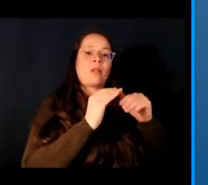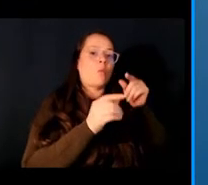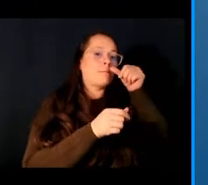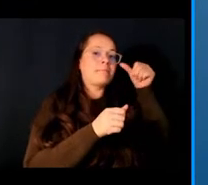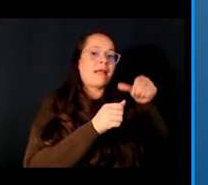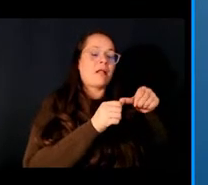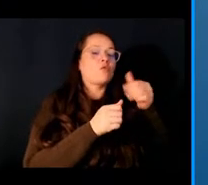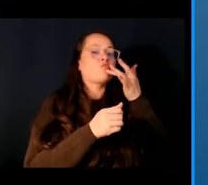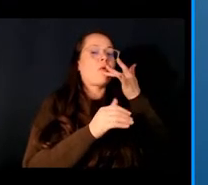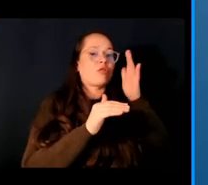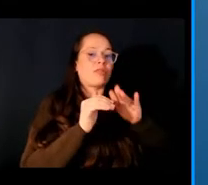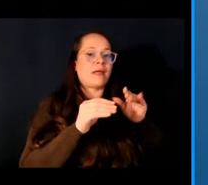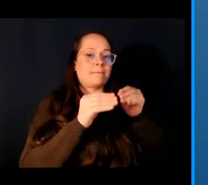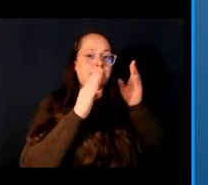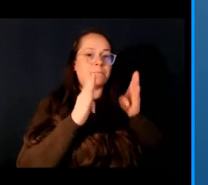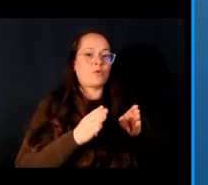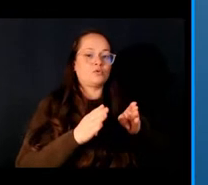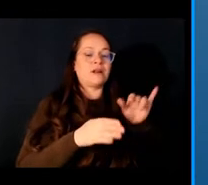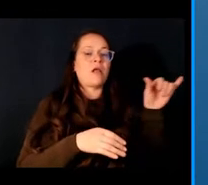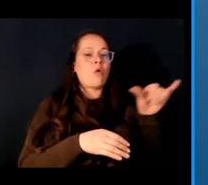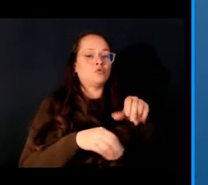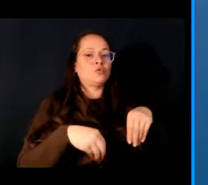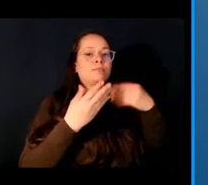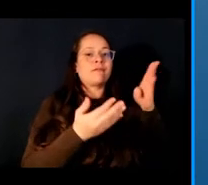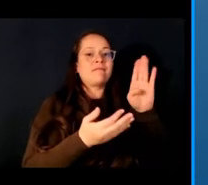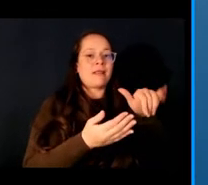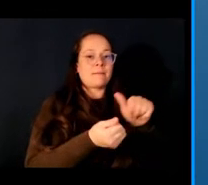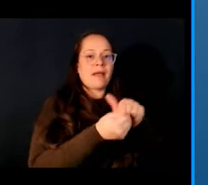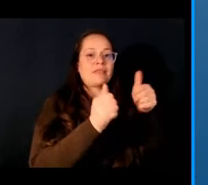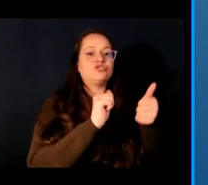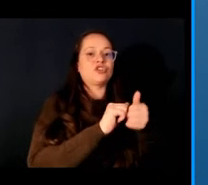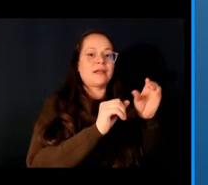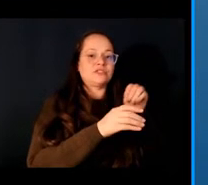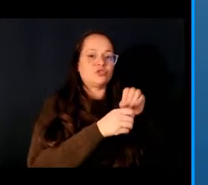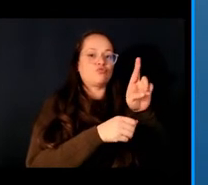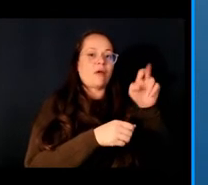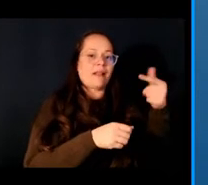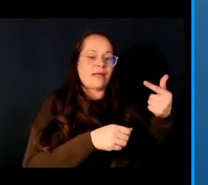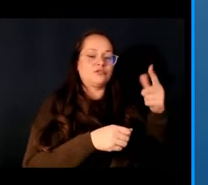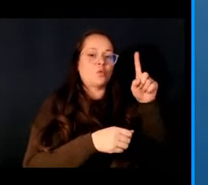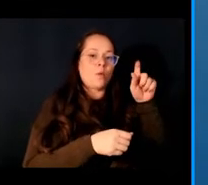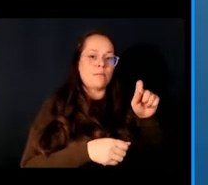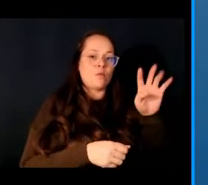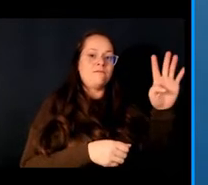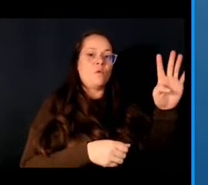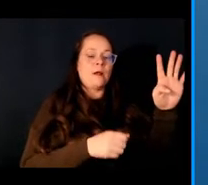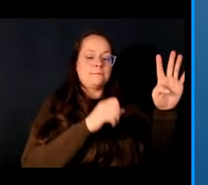which will also be provided for by our change in regulation 1.4